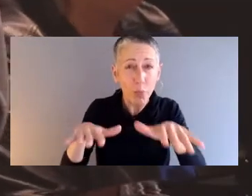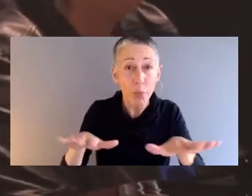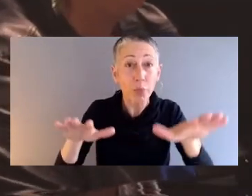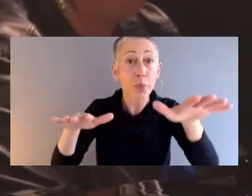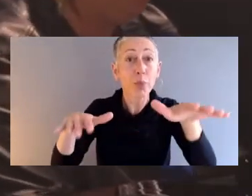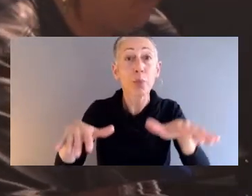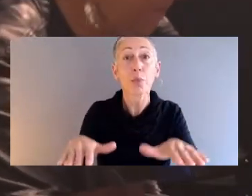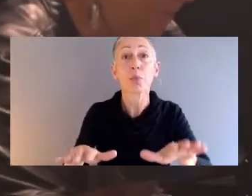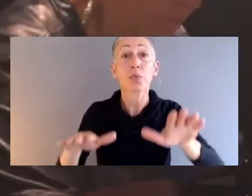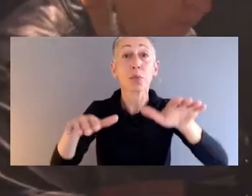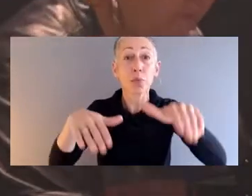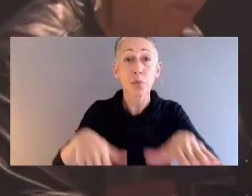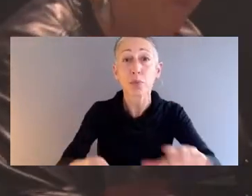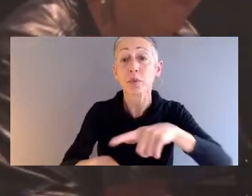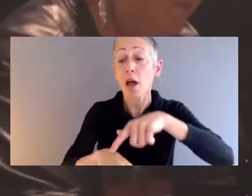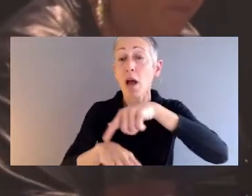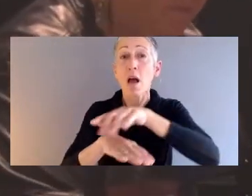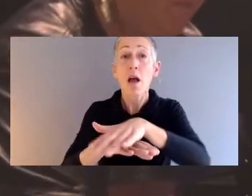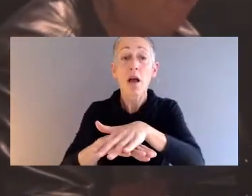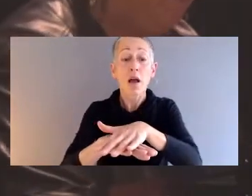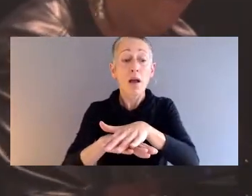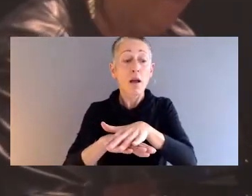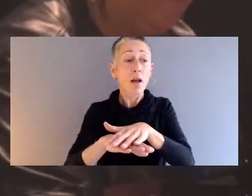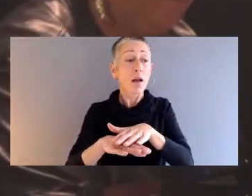time. When you're